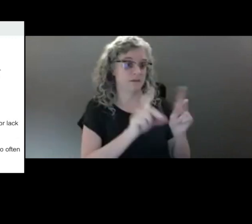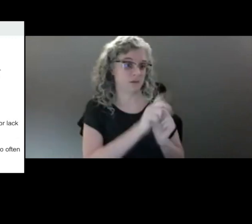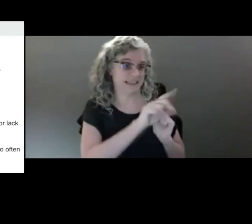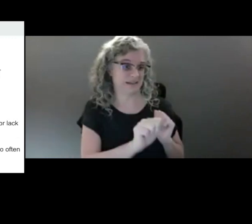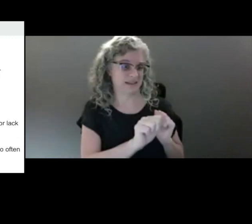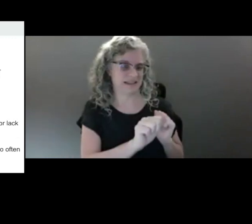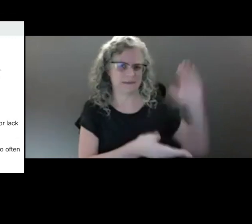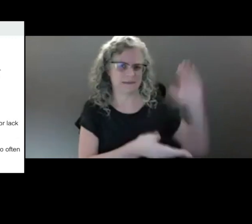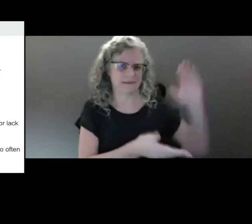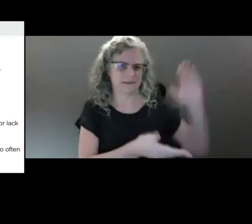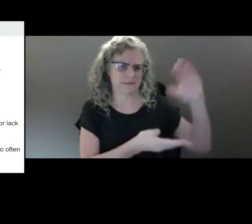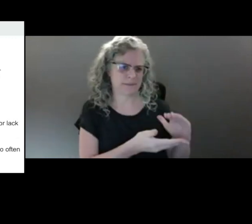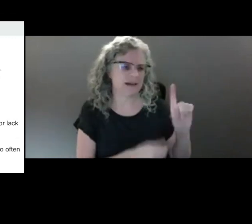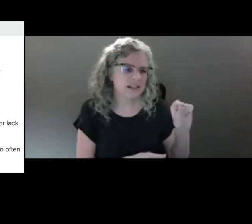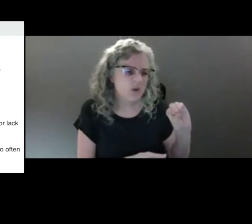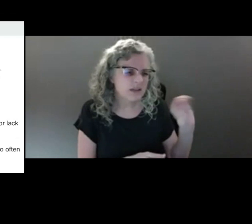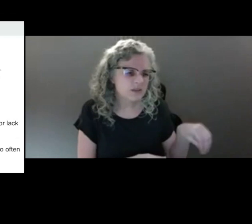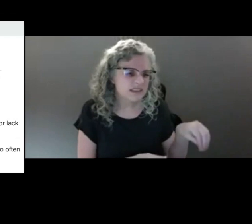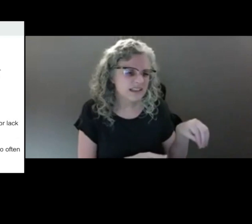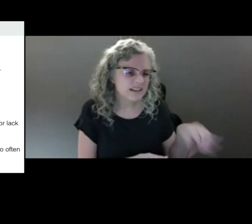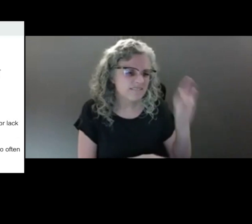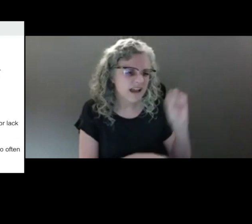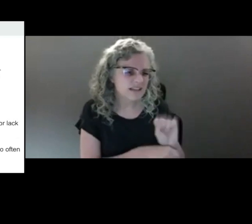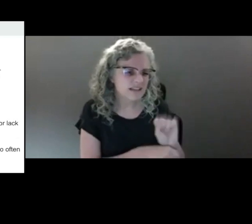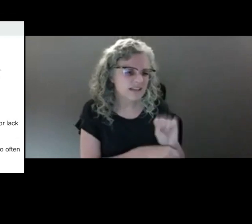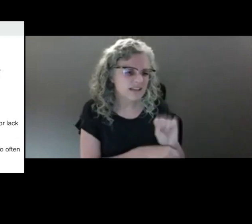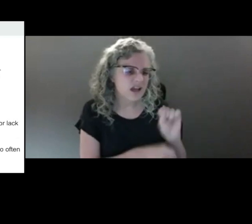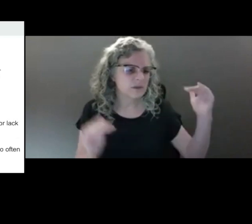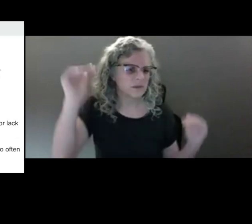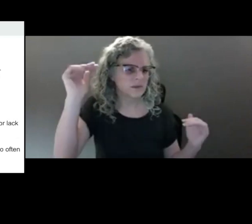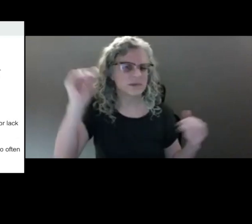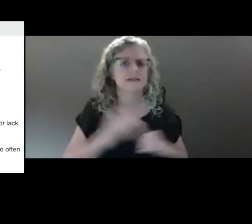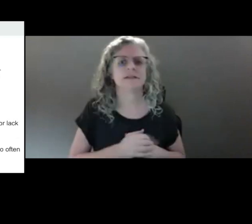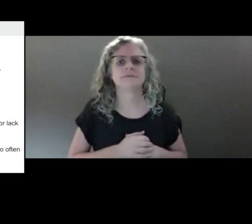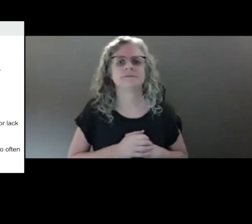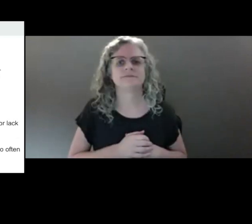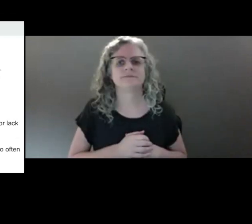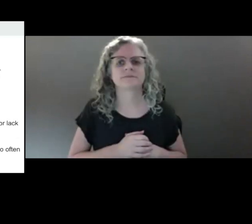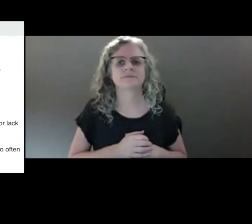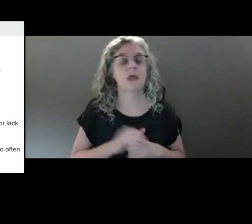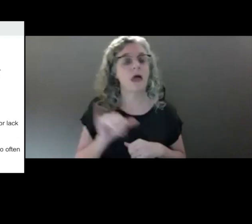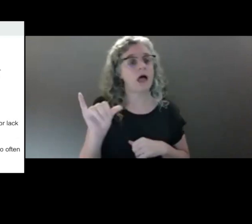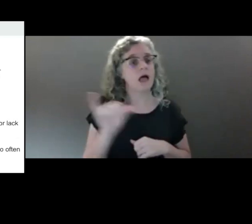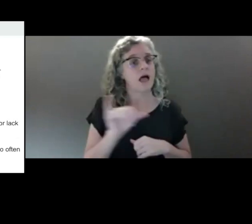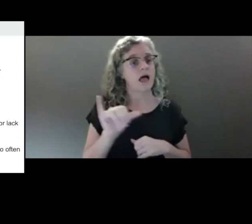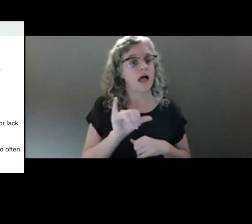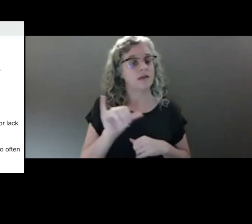we saw in the beginning of the presentation during the brief history that visibility of disability